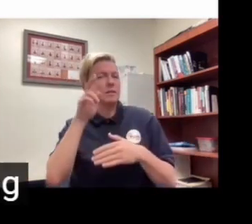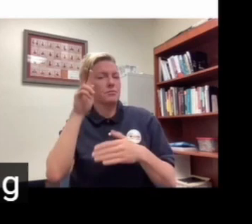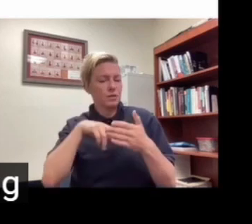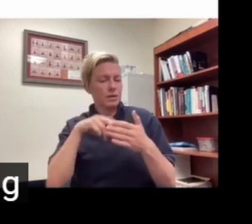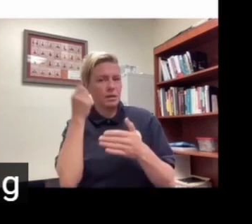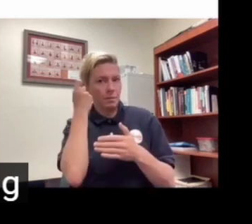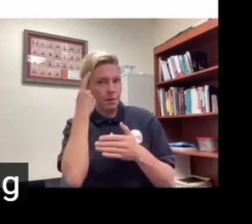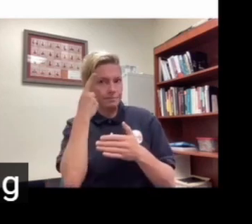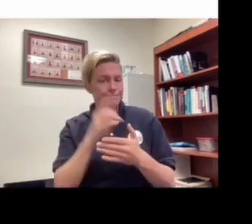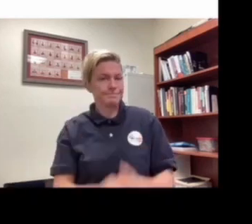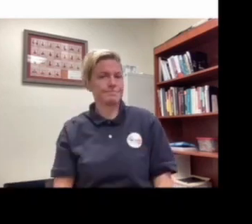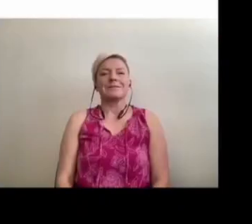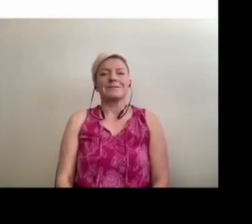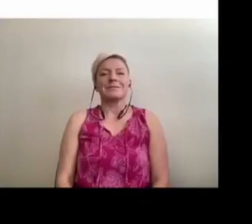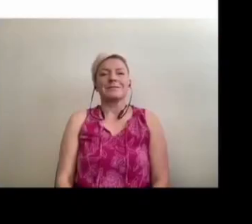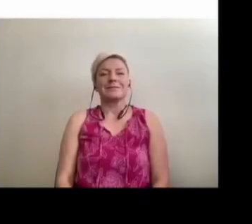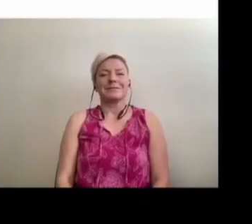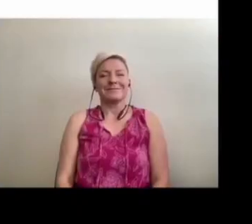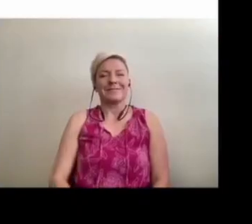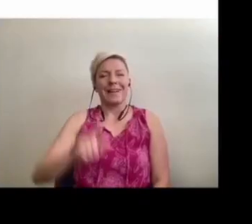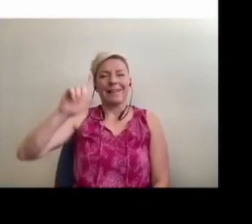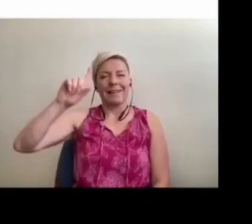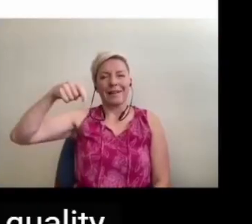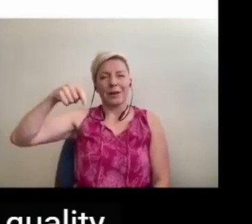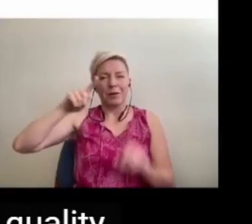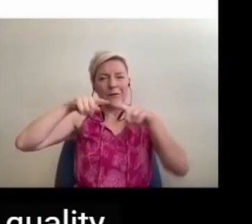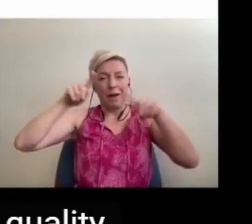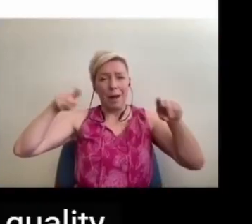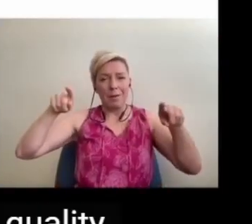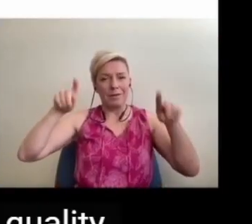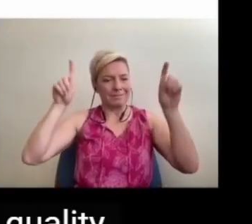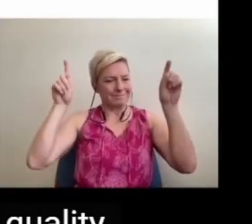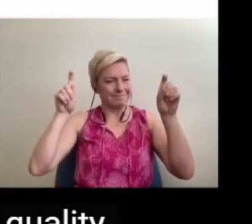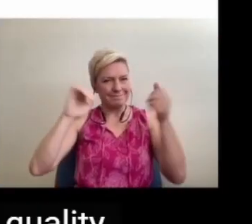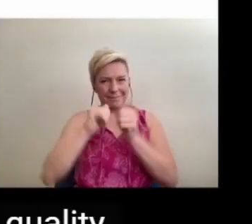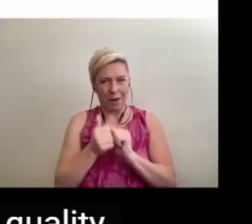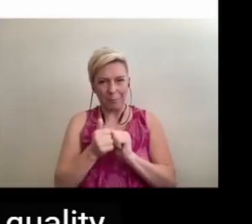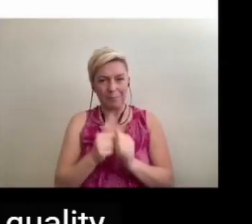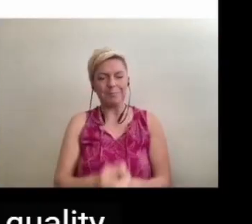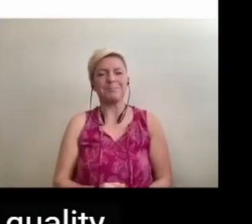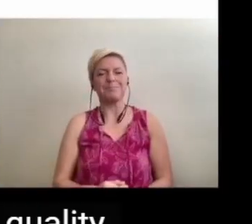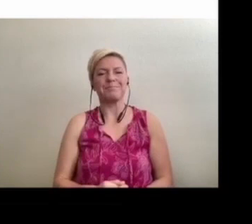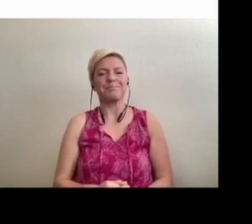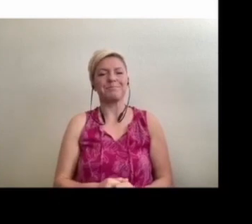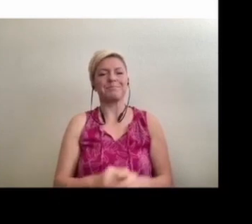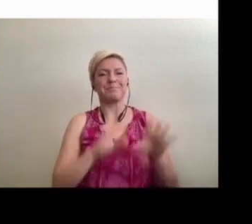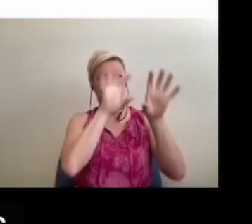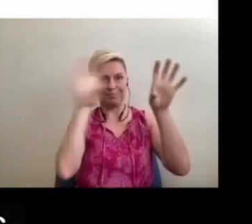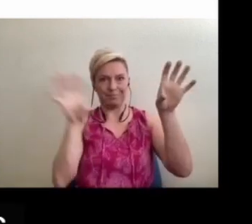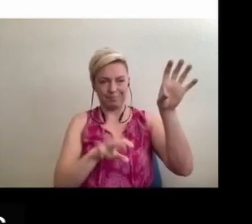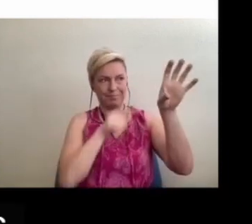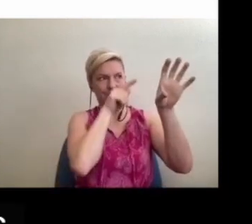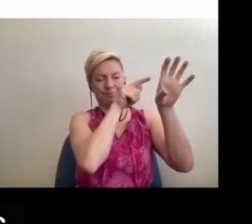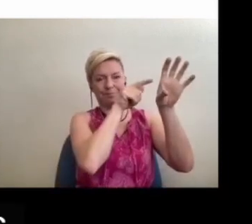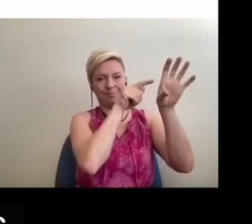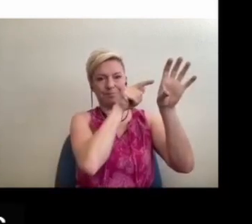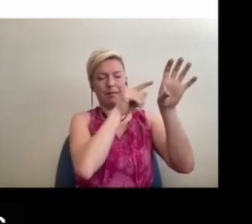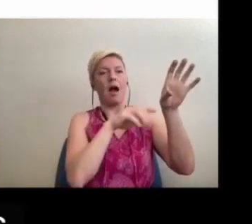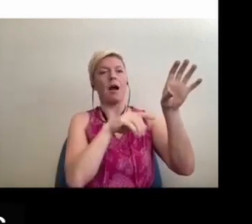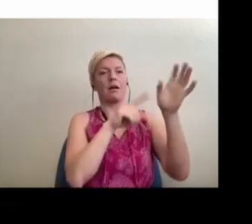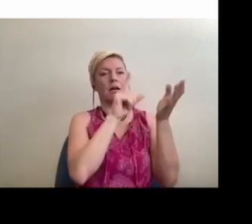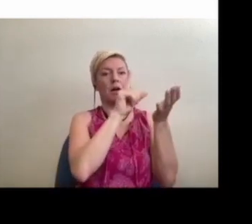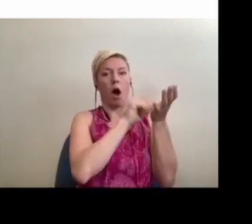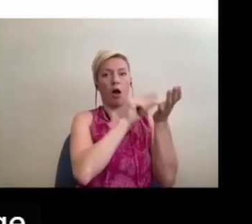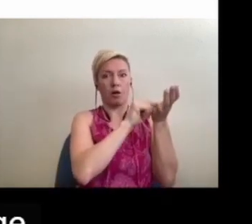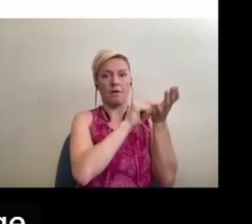variables to reading comprehension. There are many ways to assess lexical quality. We use the following